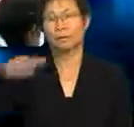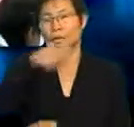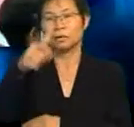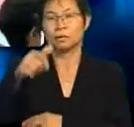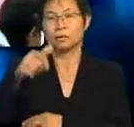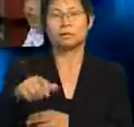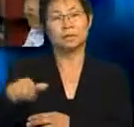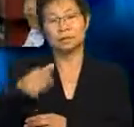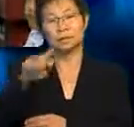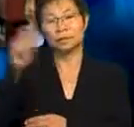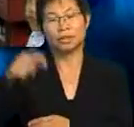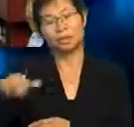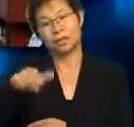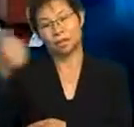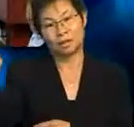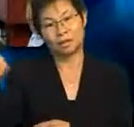you listen.